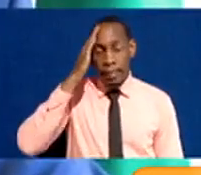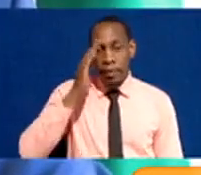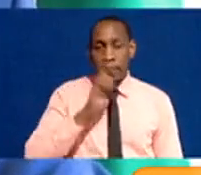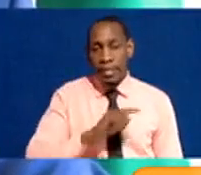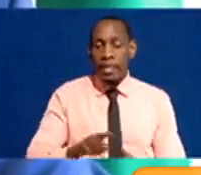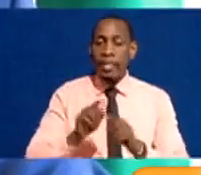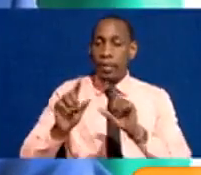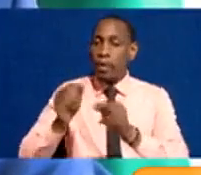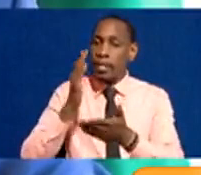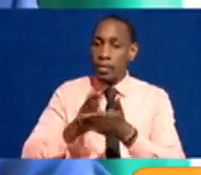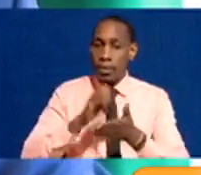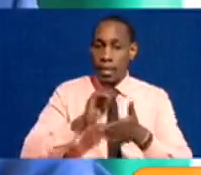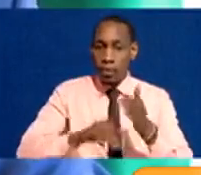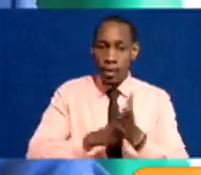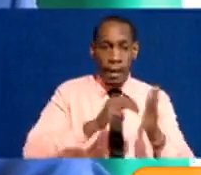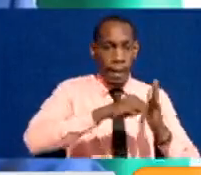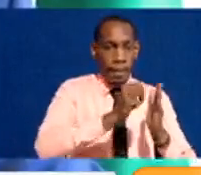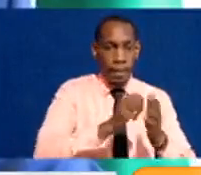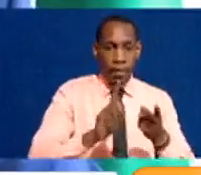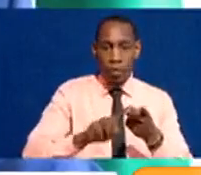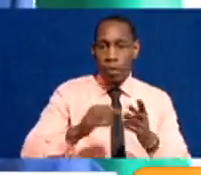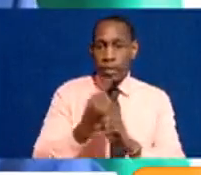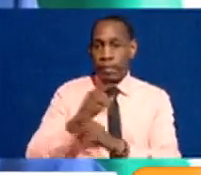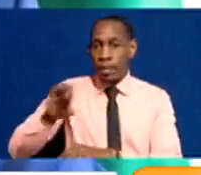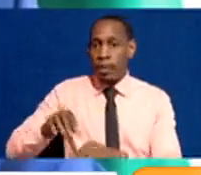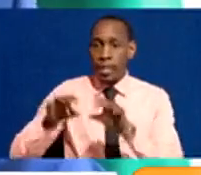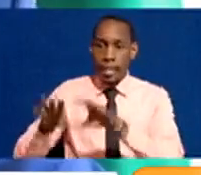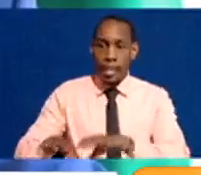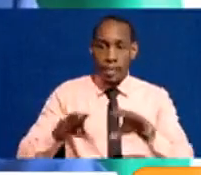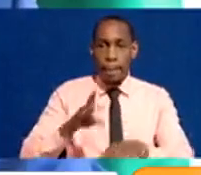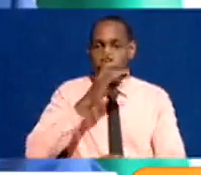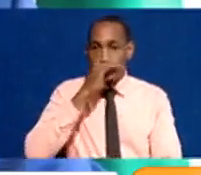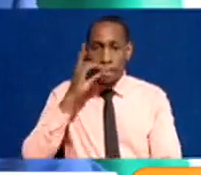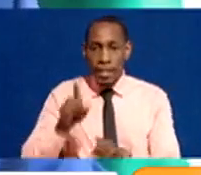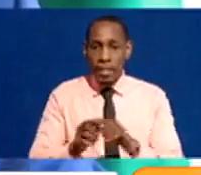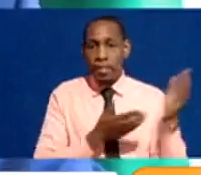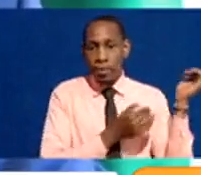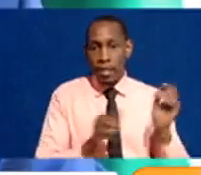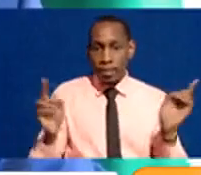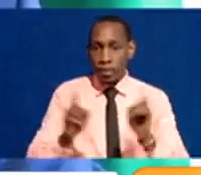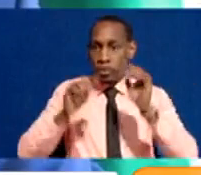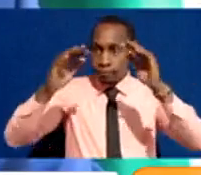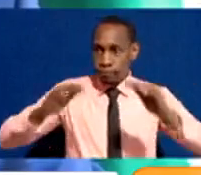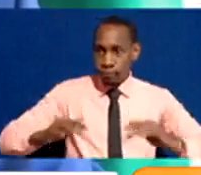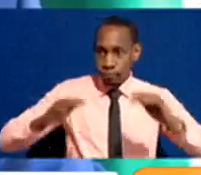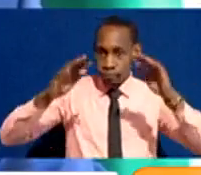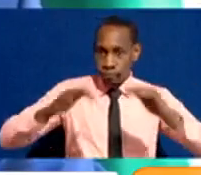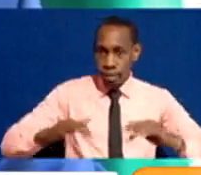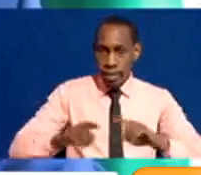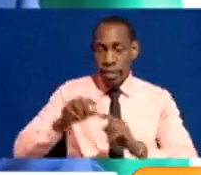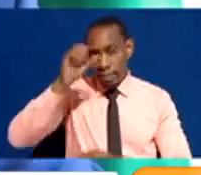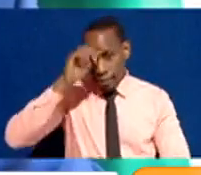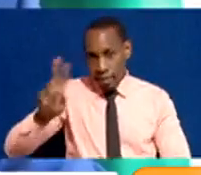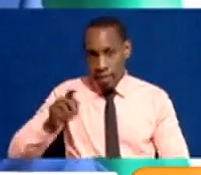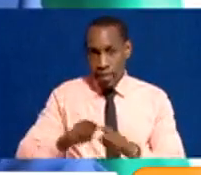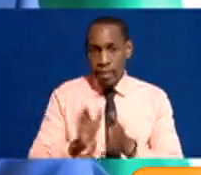true, that Makueni alongside other counties are suffering from drought and we expect short rains. In those short rains, the government of Kenya